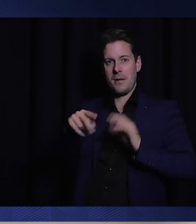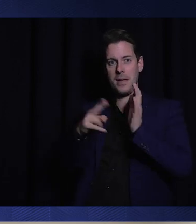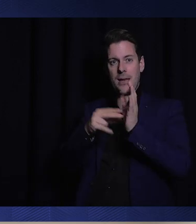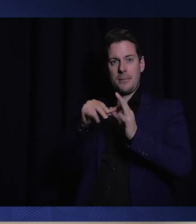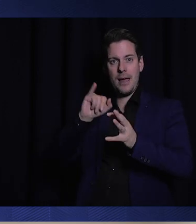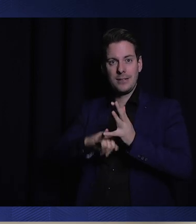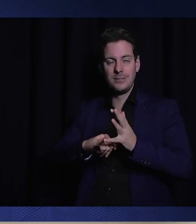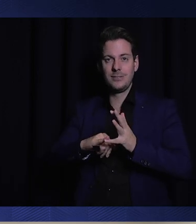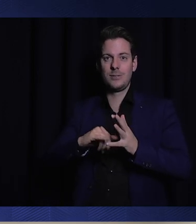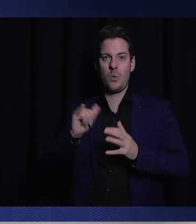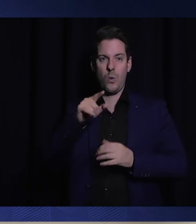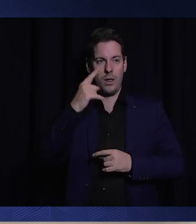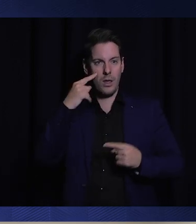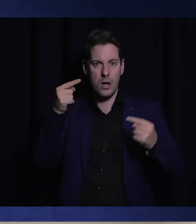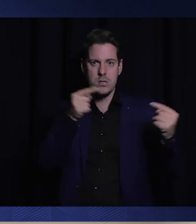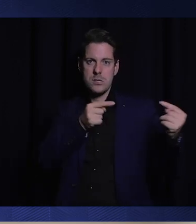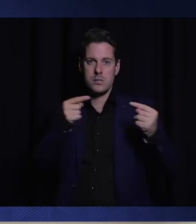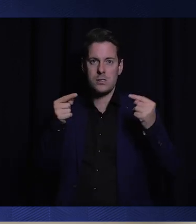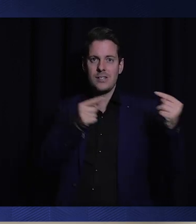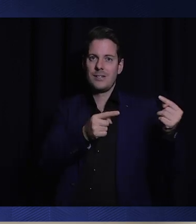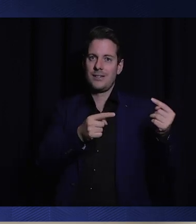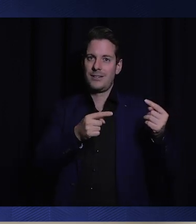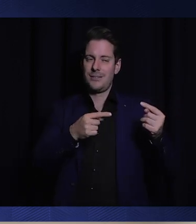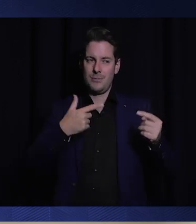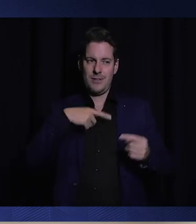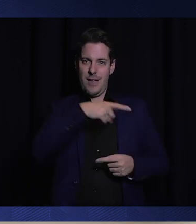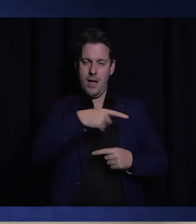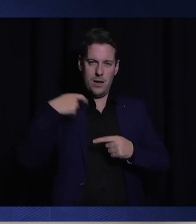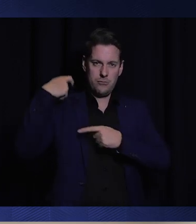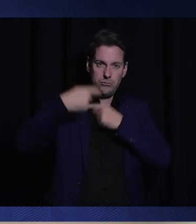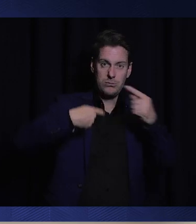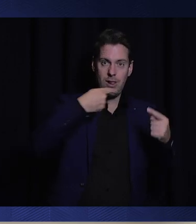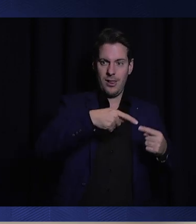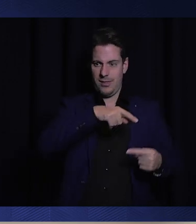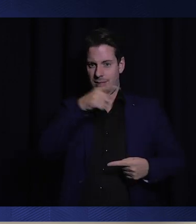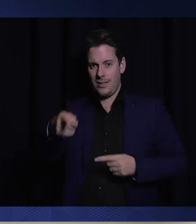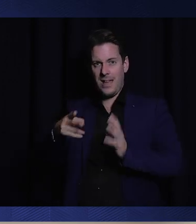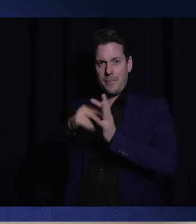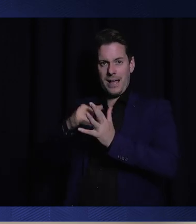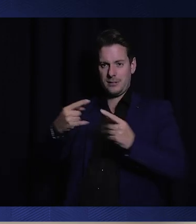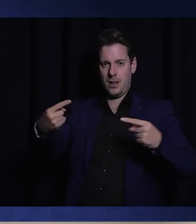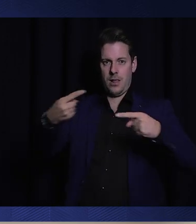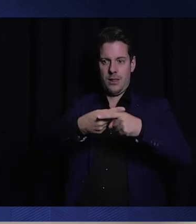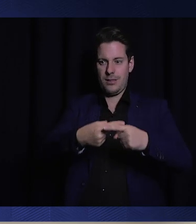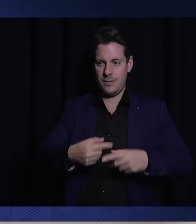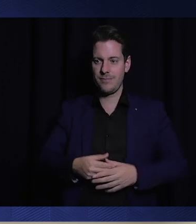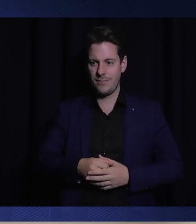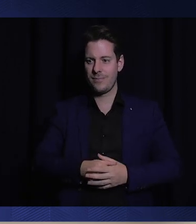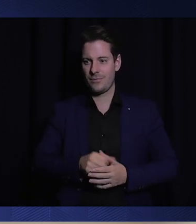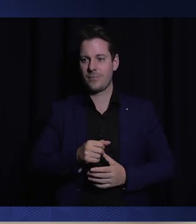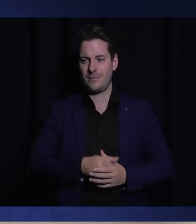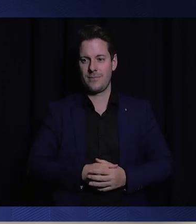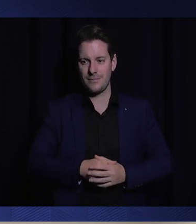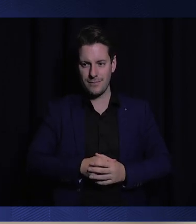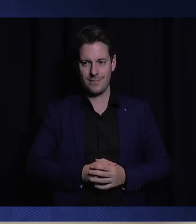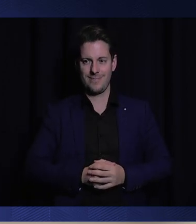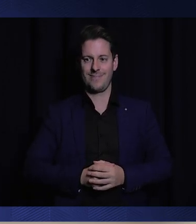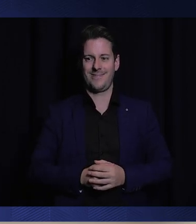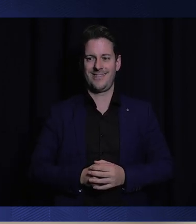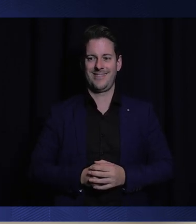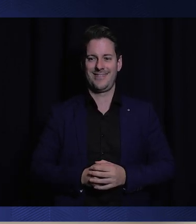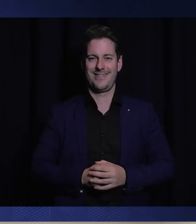panel. The first question is from Matthew Chesnels. Question is, implementation depends